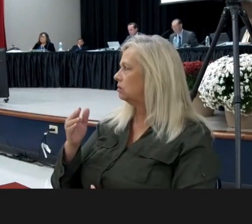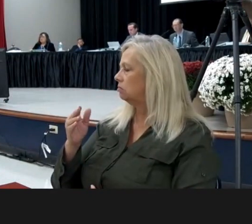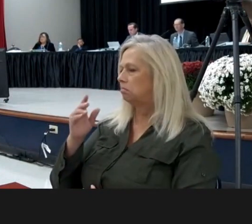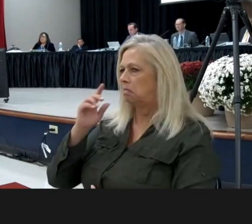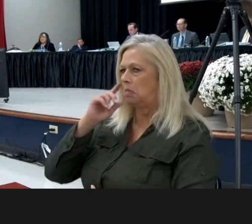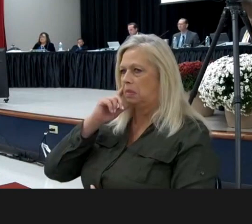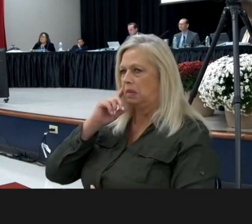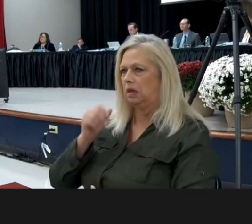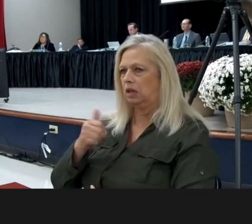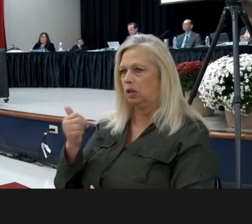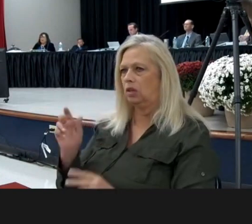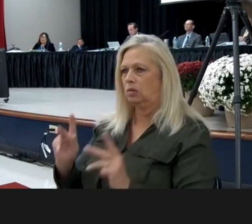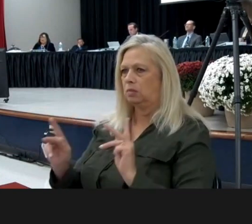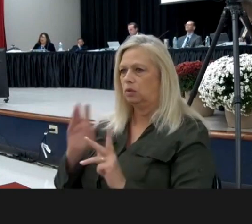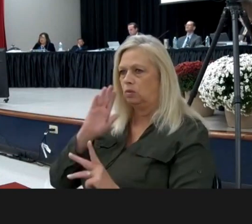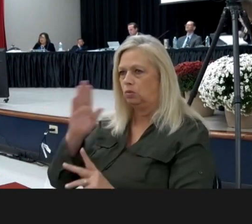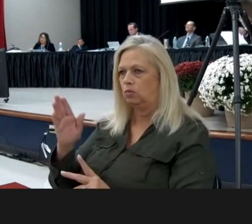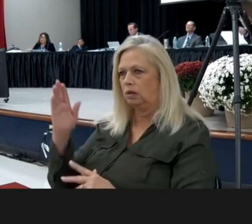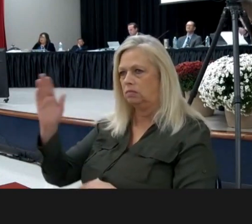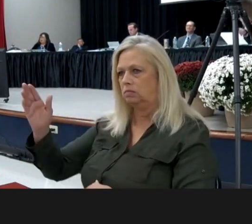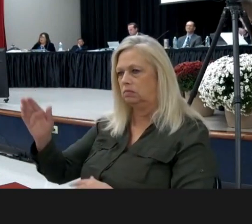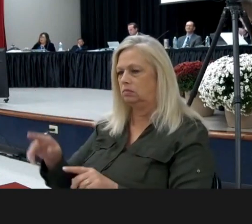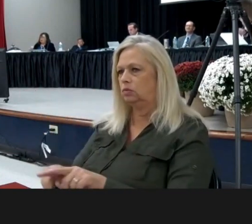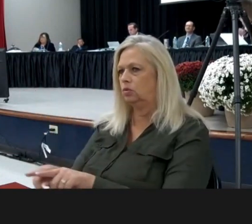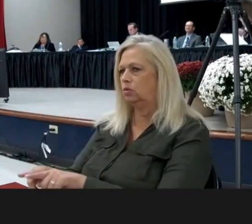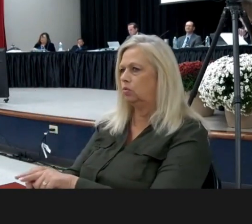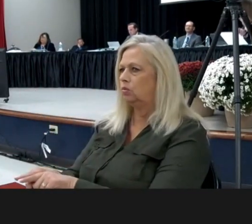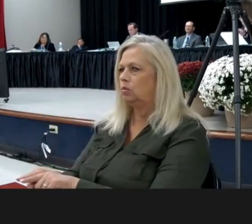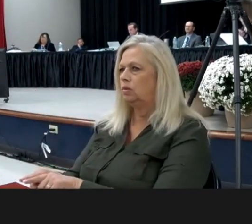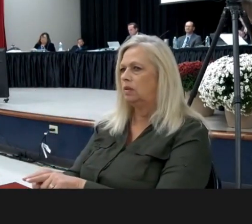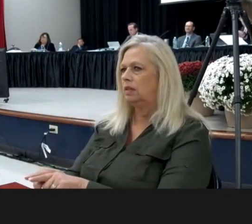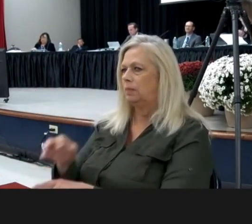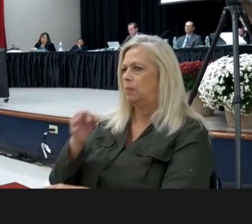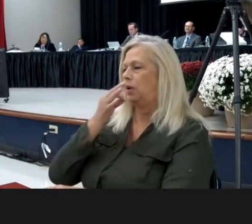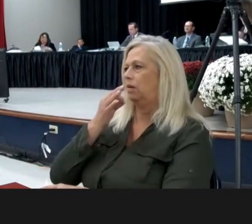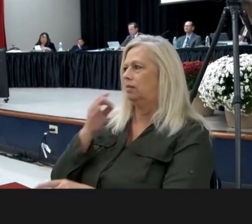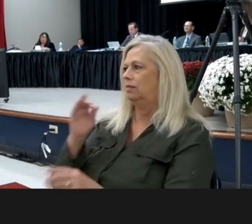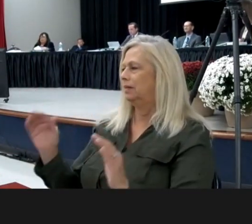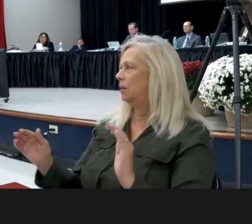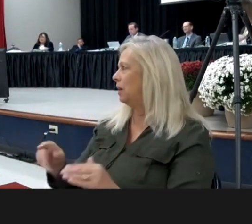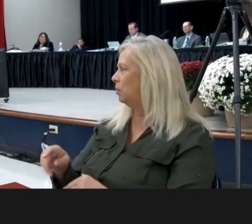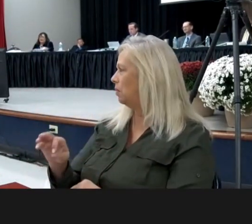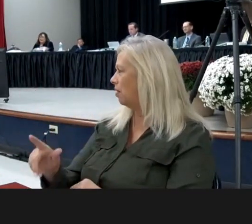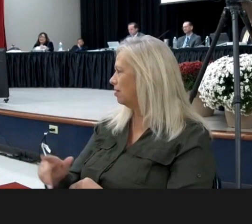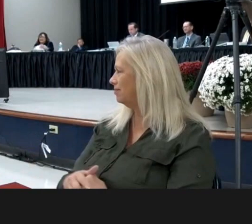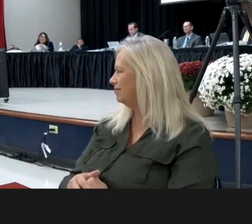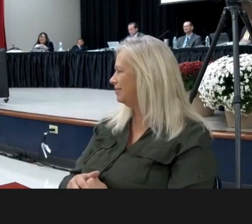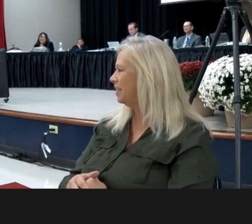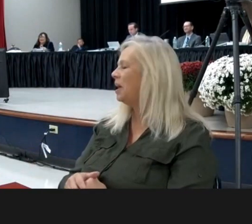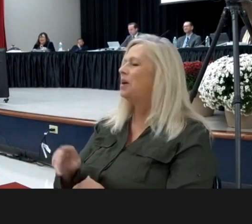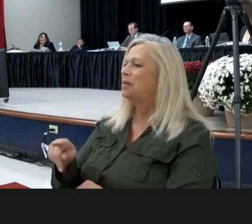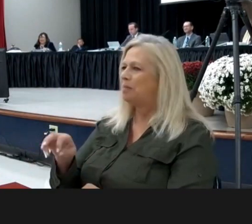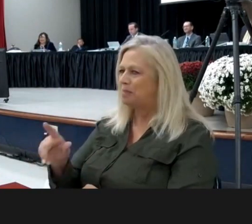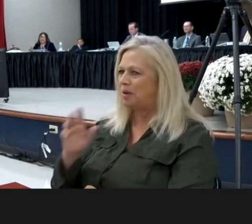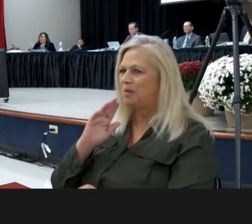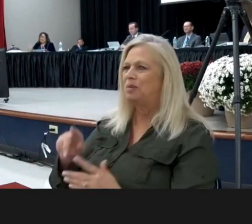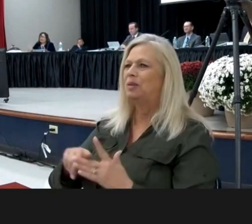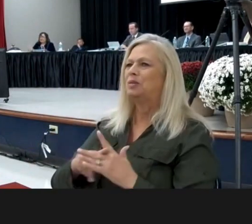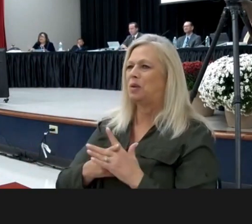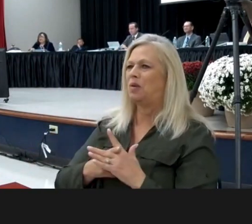others, experts, certainly bigger experts than Paul. So Paul will start and then we'll work from there.